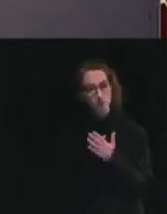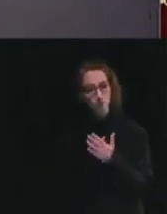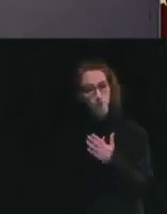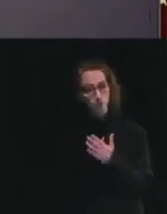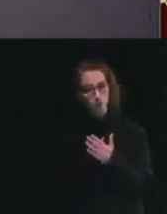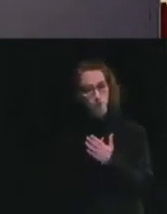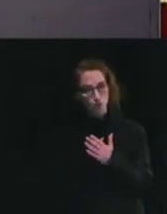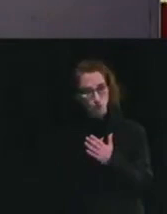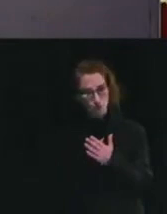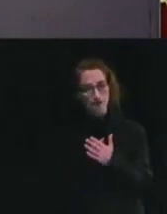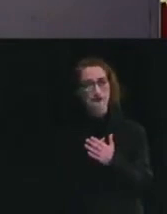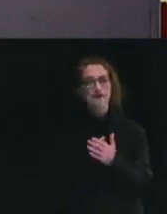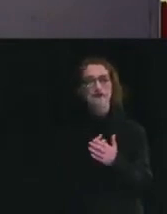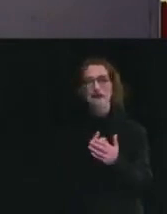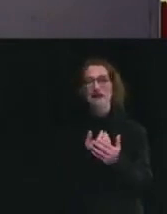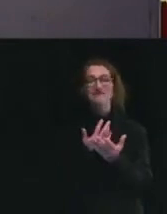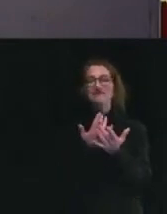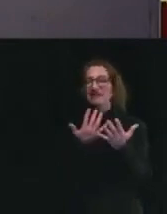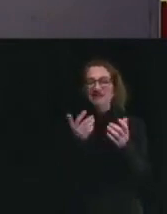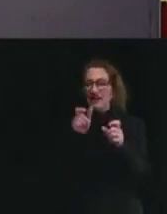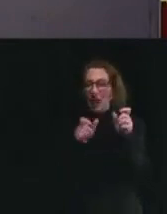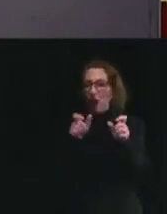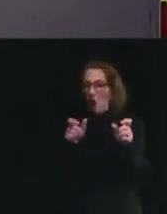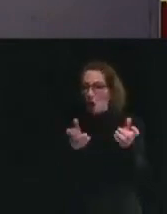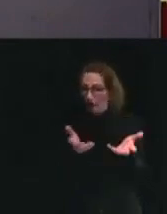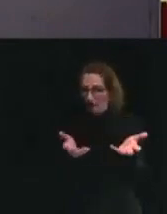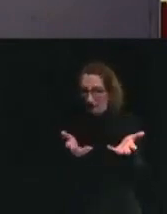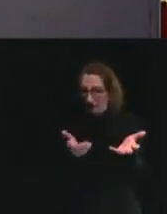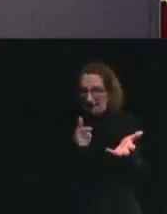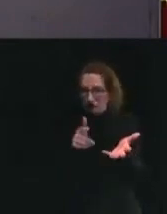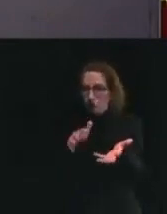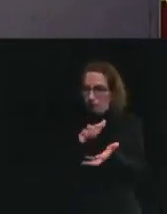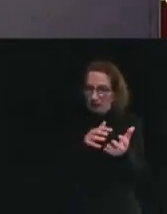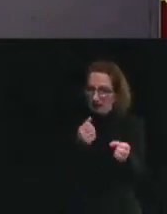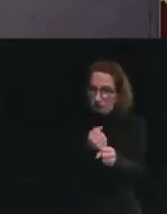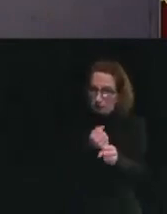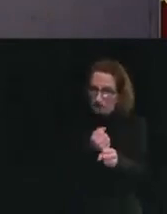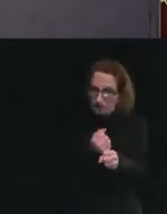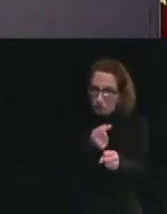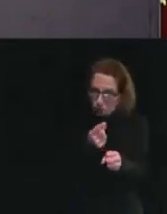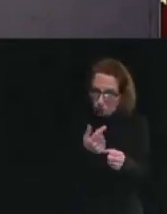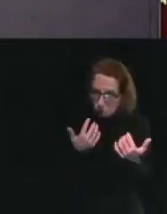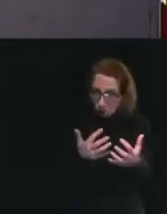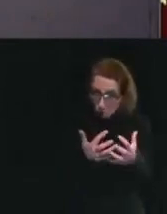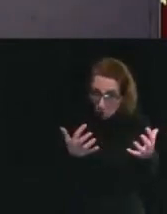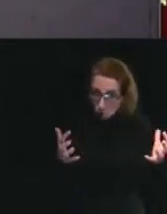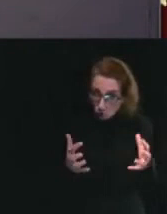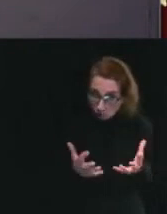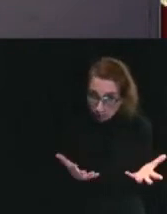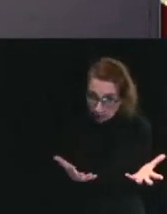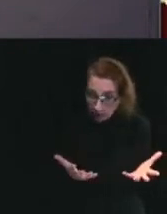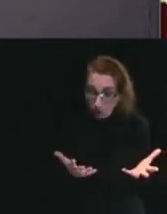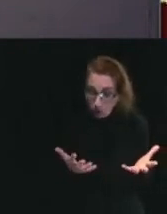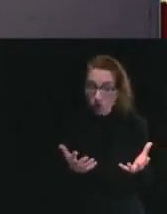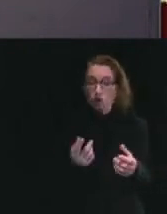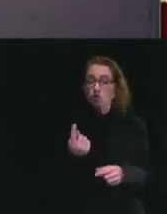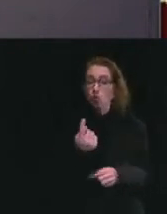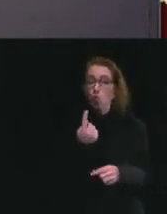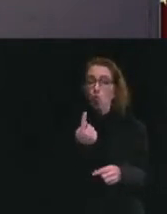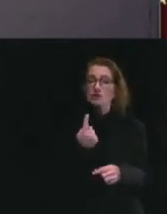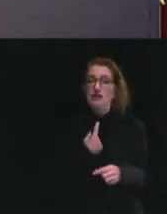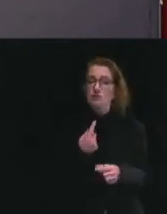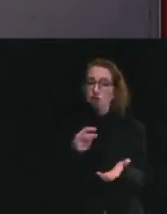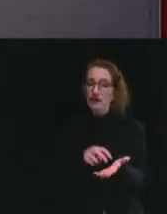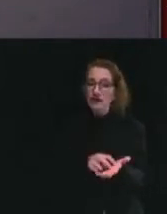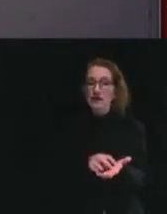have an impression, how many people are we talking about that work with hybrid employment and what